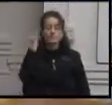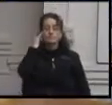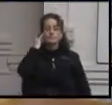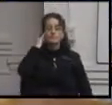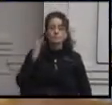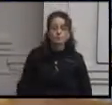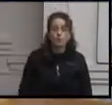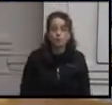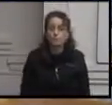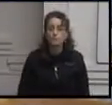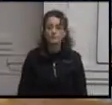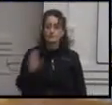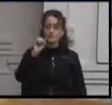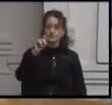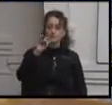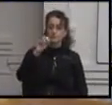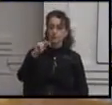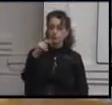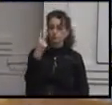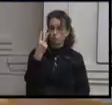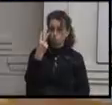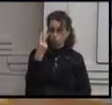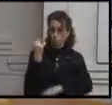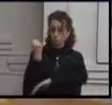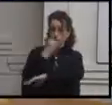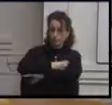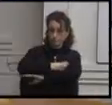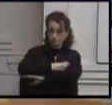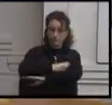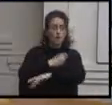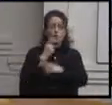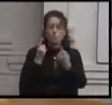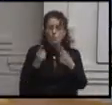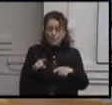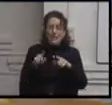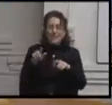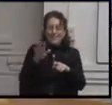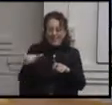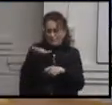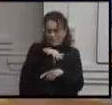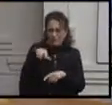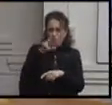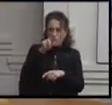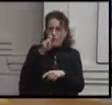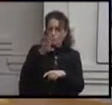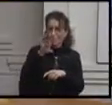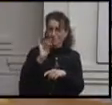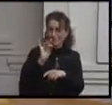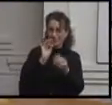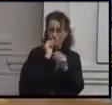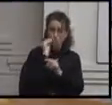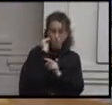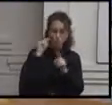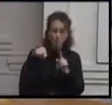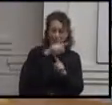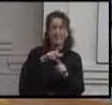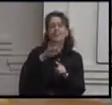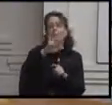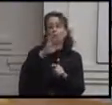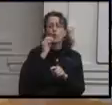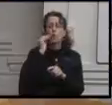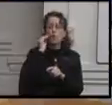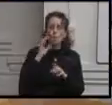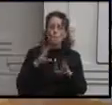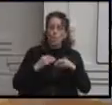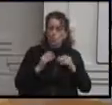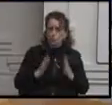an increase in their homeowners insurance, and that would be of some consequence. I think another consequence might be that you would